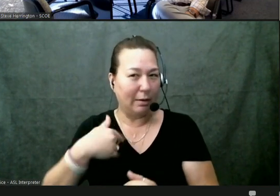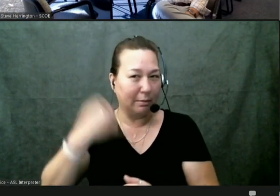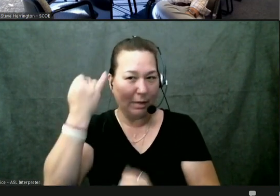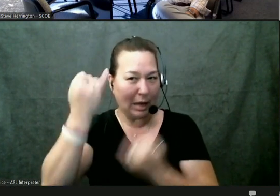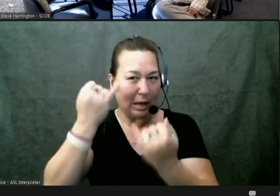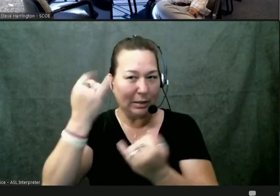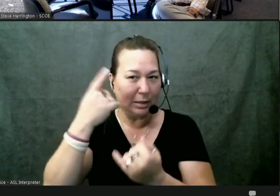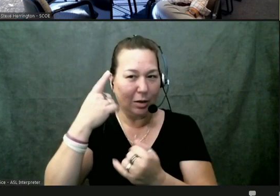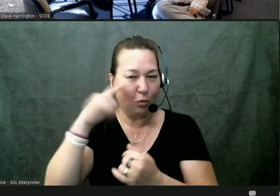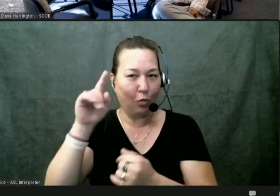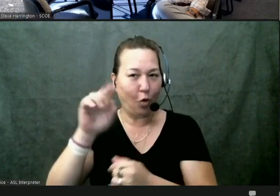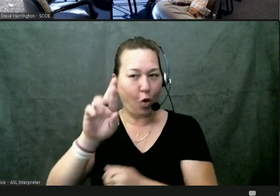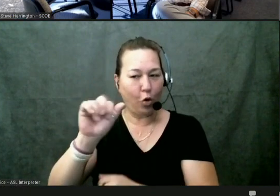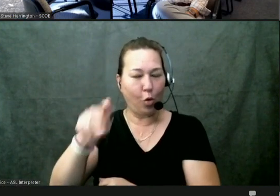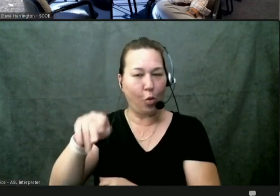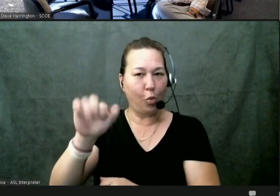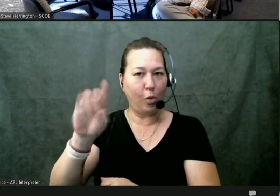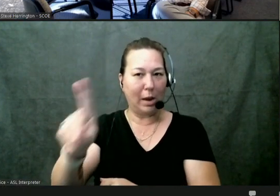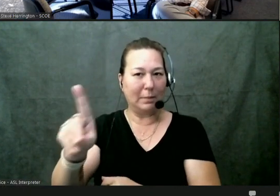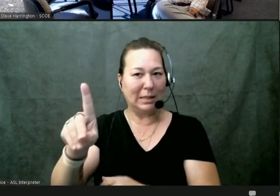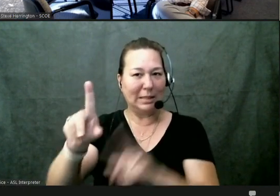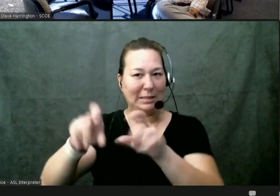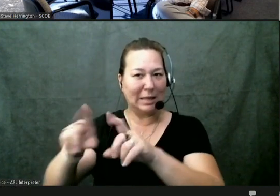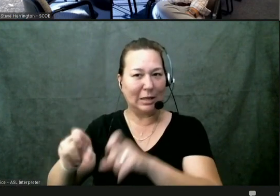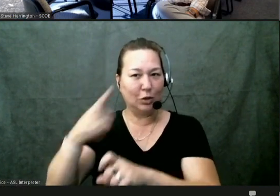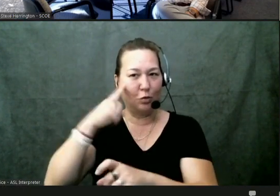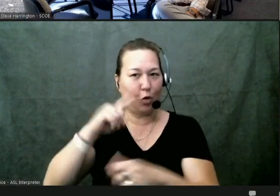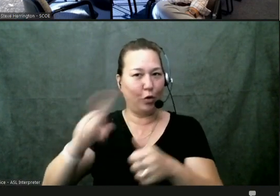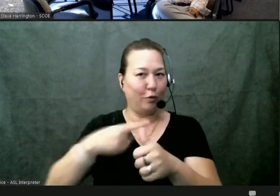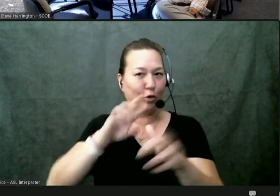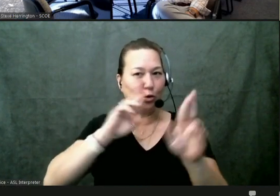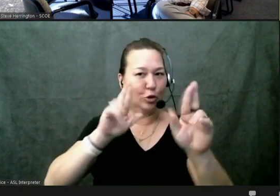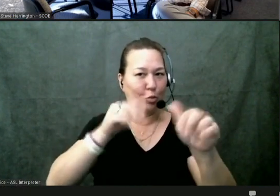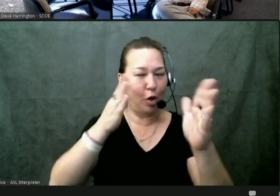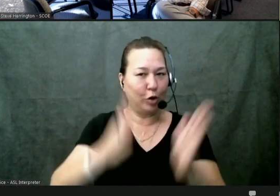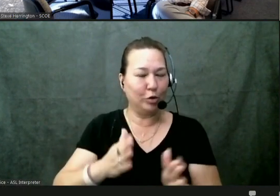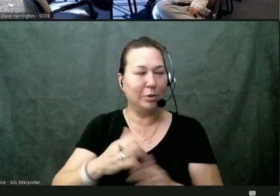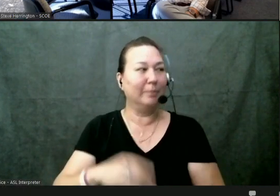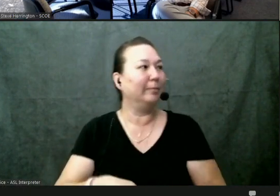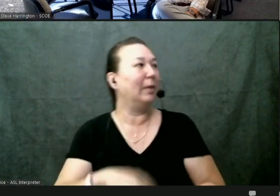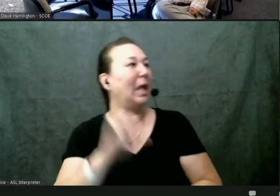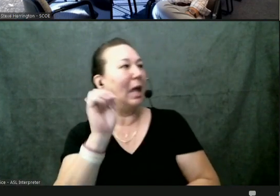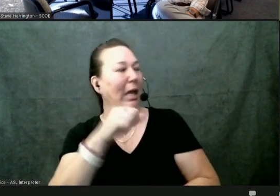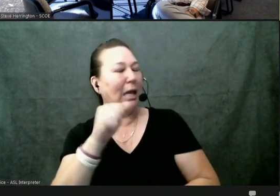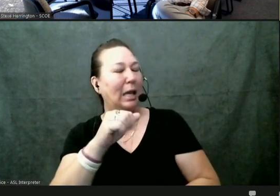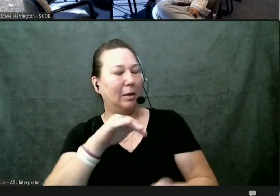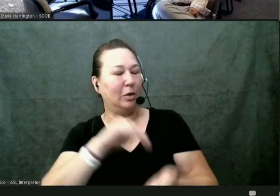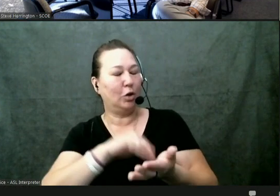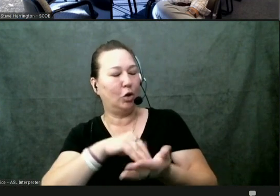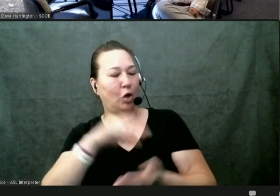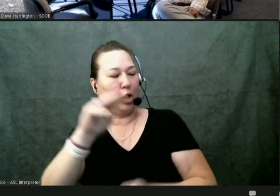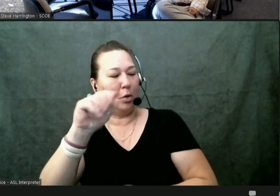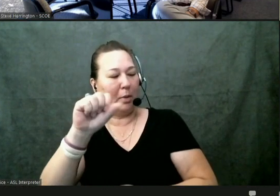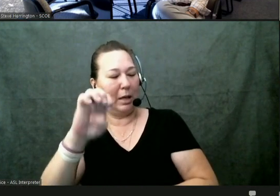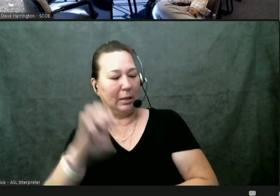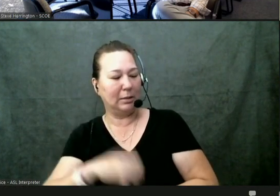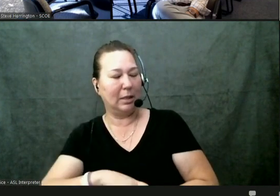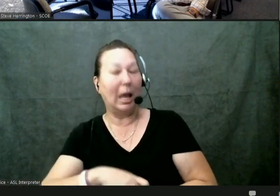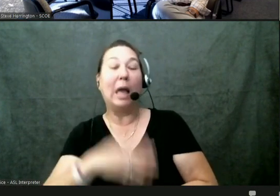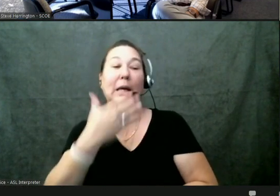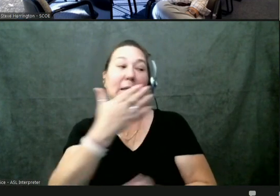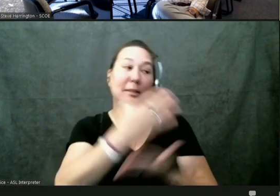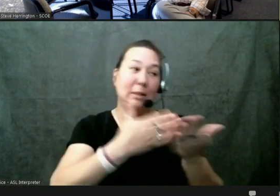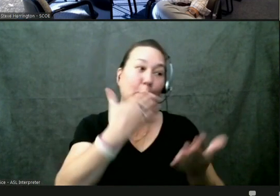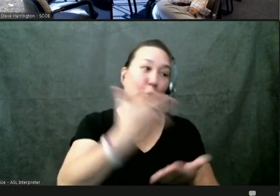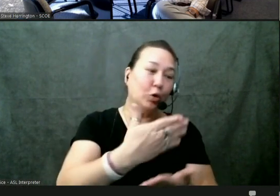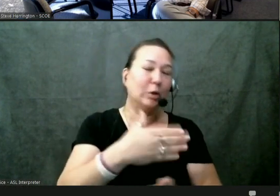Yeah, rapid tests, some of them are really good and some are not as good, depending on the kind of test. The test, which